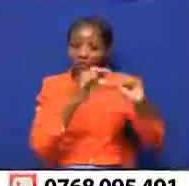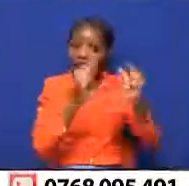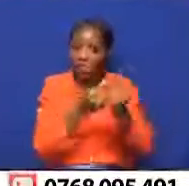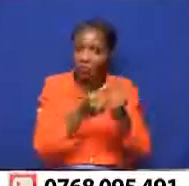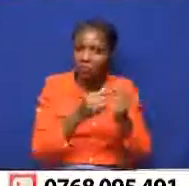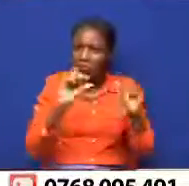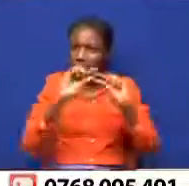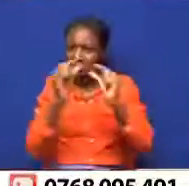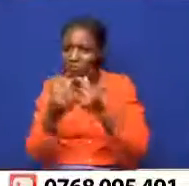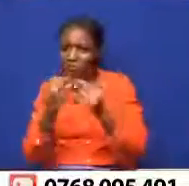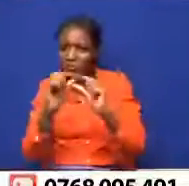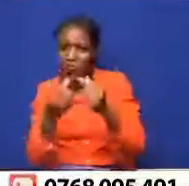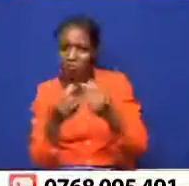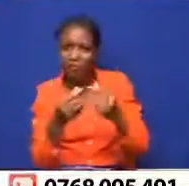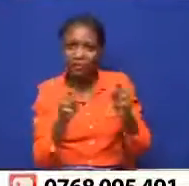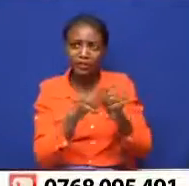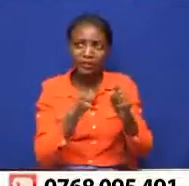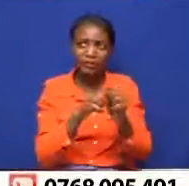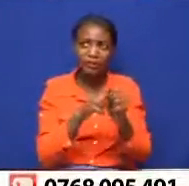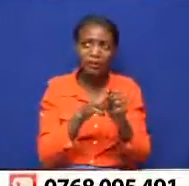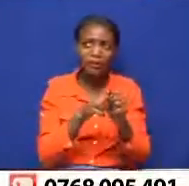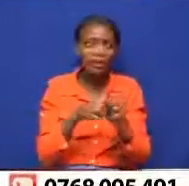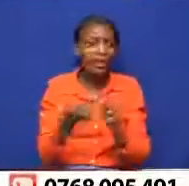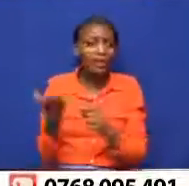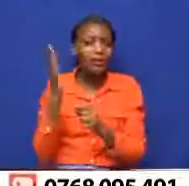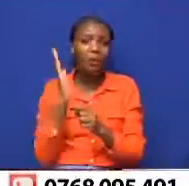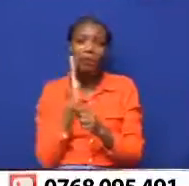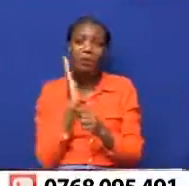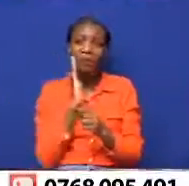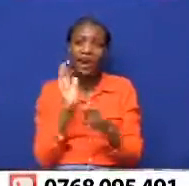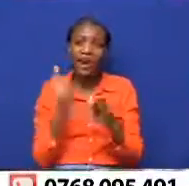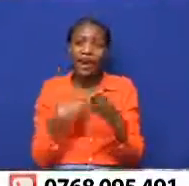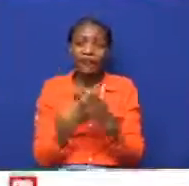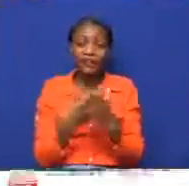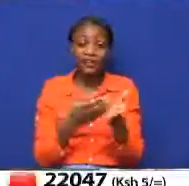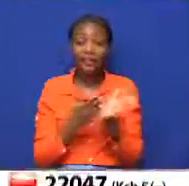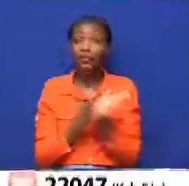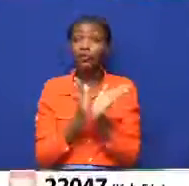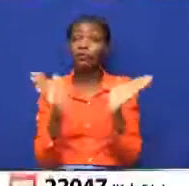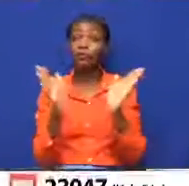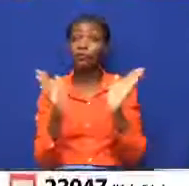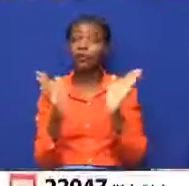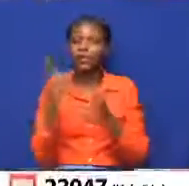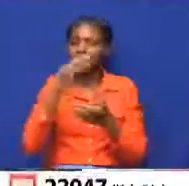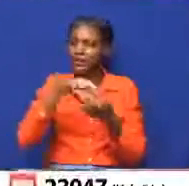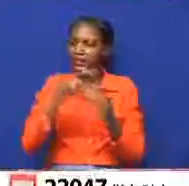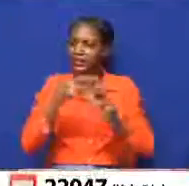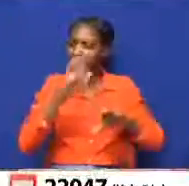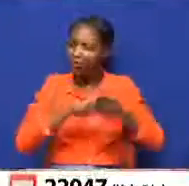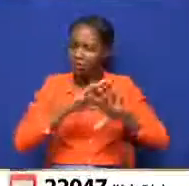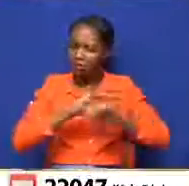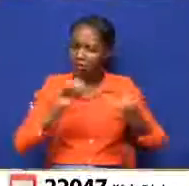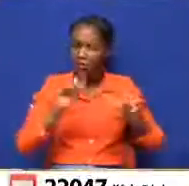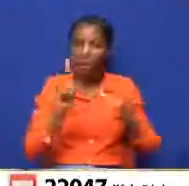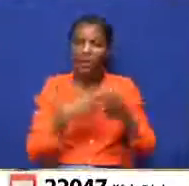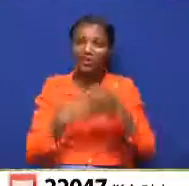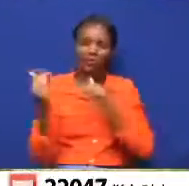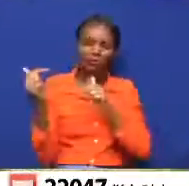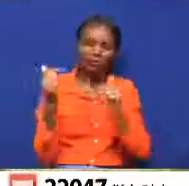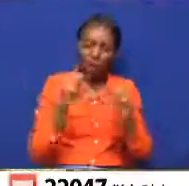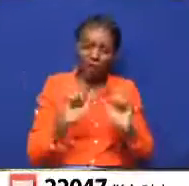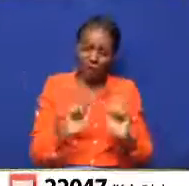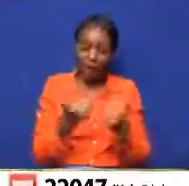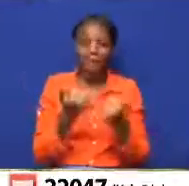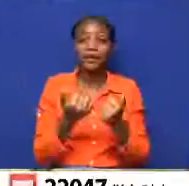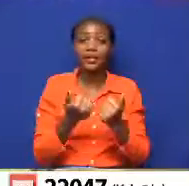Kieleweke, Embrace and Inua Mama. It was more apparent that the rift in Jubilee was getting bigger. Both the party head and